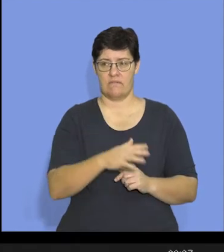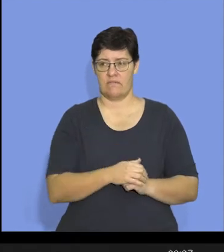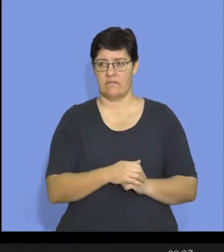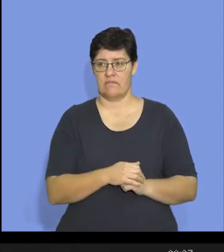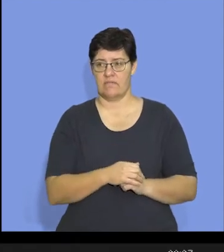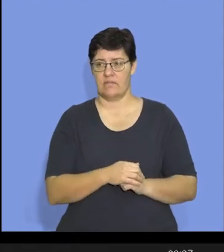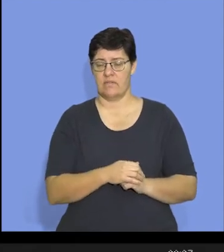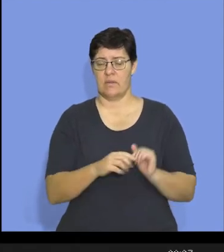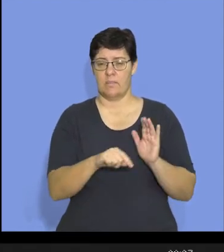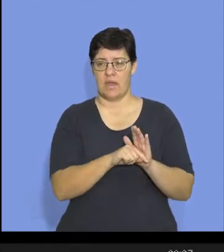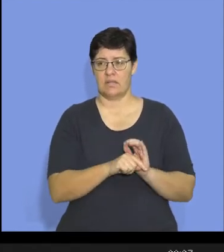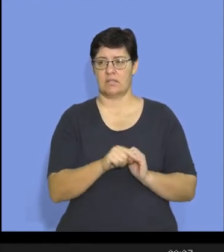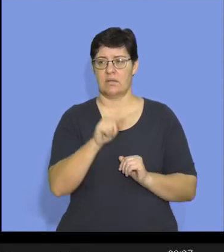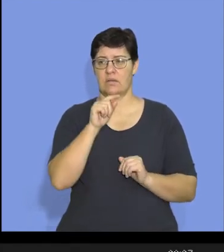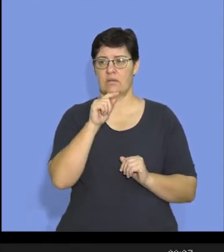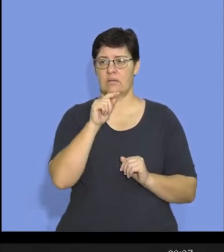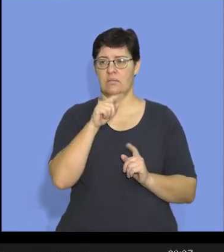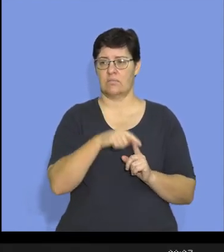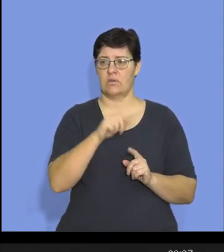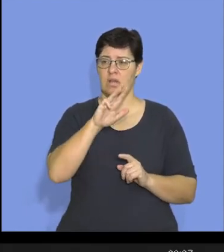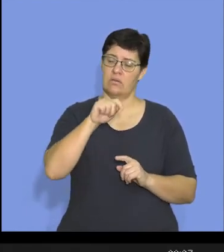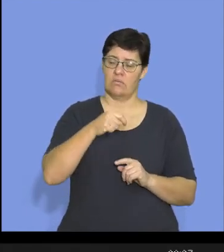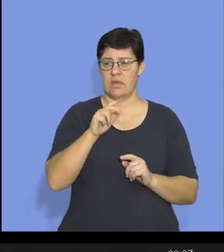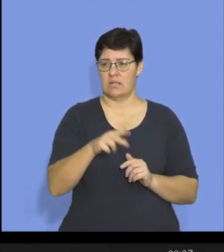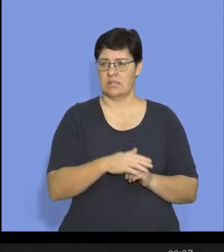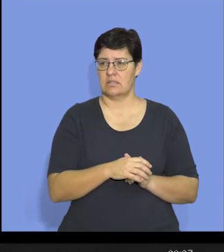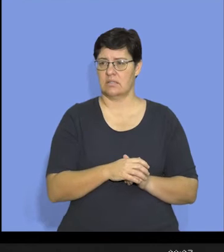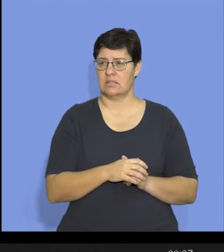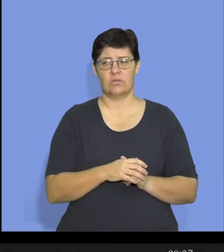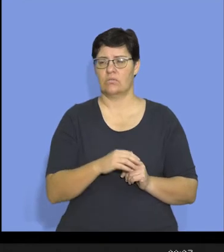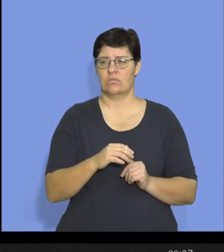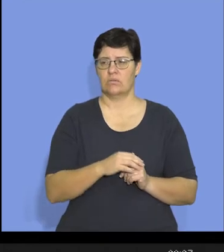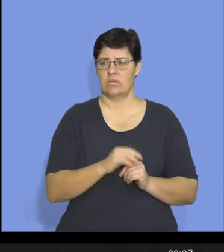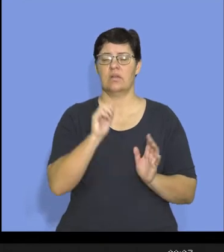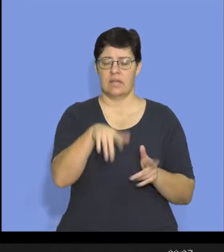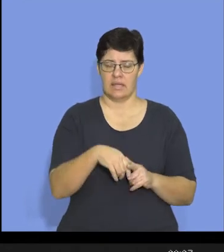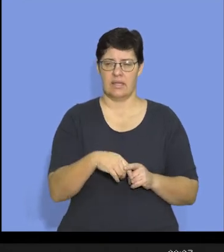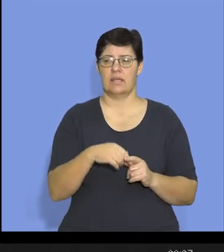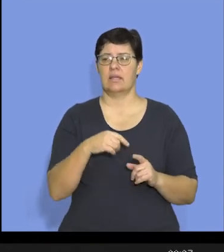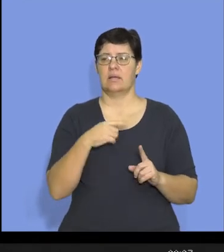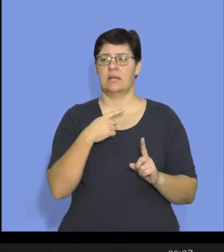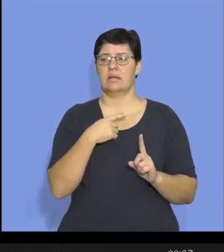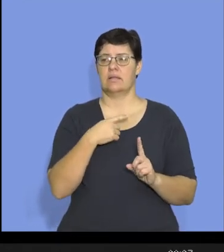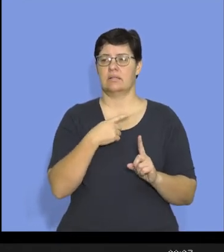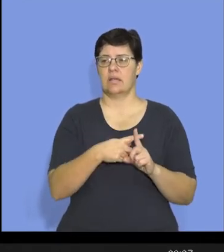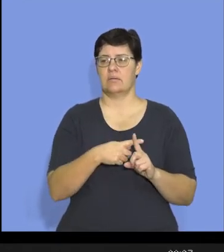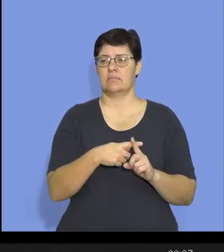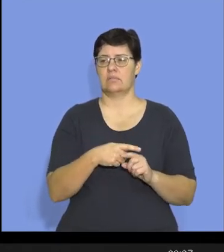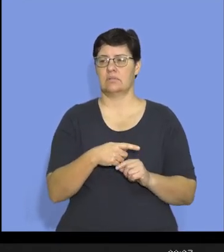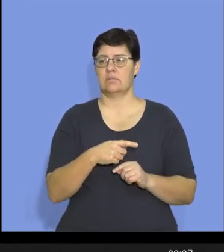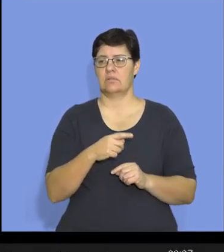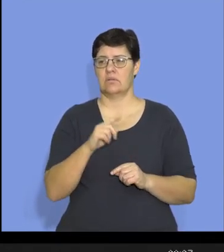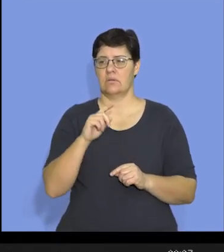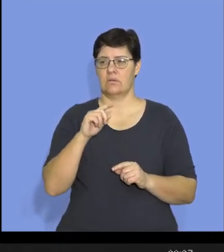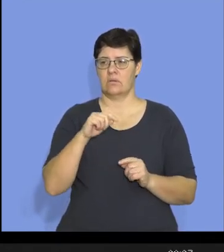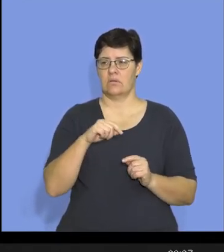minus 0.5 times 9.8, oopsie, not 98, times 0.5 squared, oopsie, maybe I